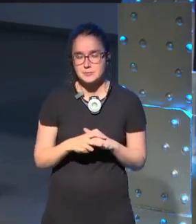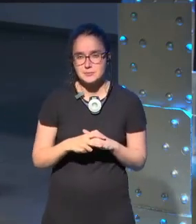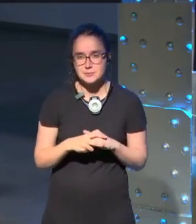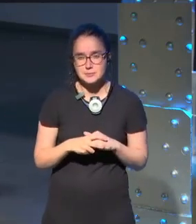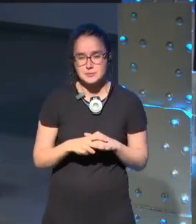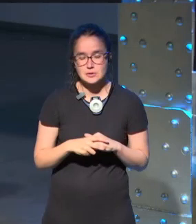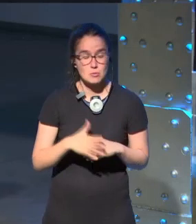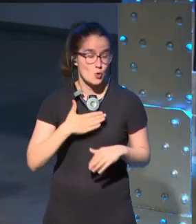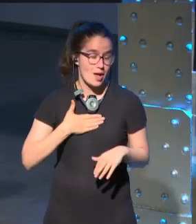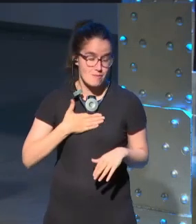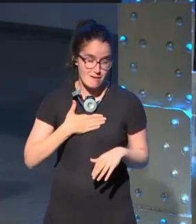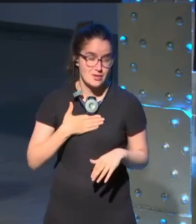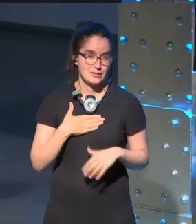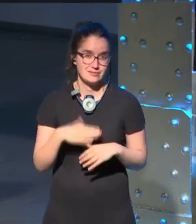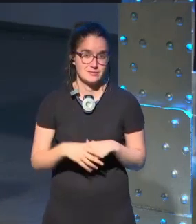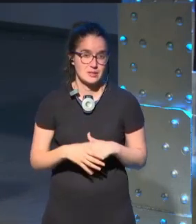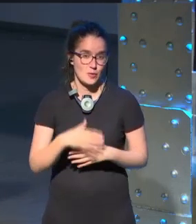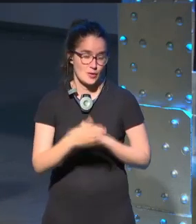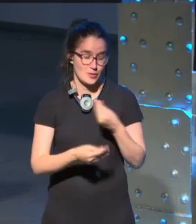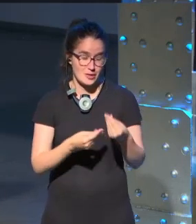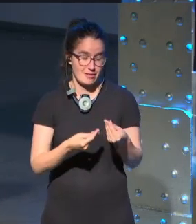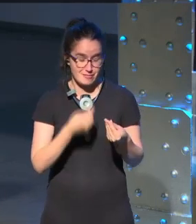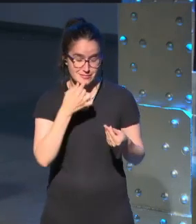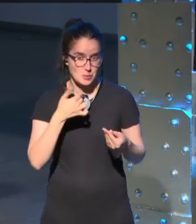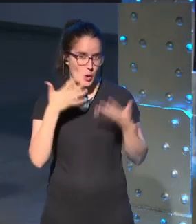writing. To me, I don't know. It's just